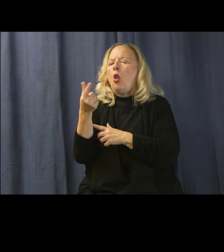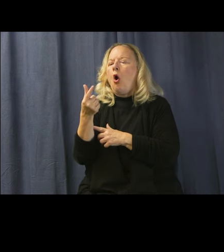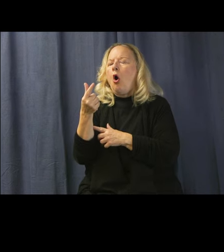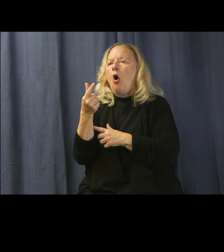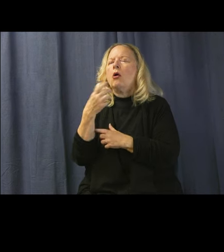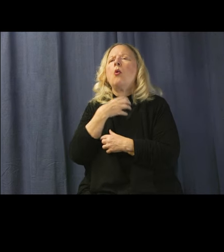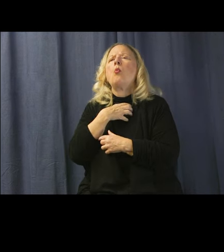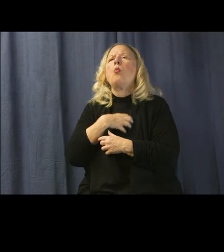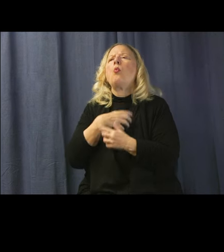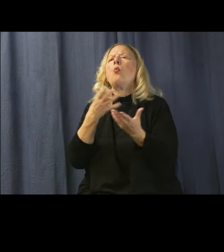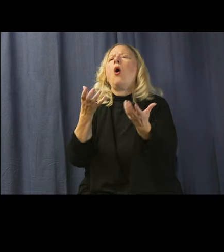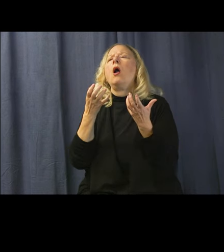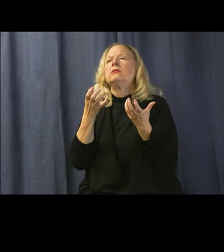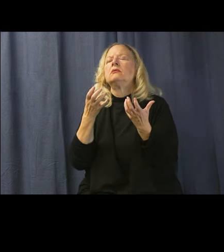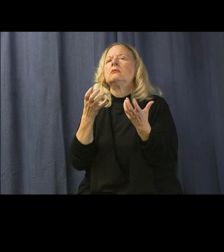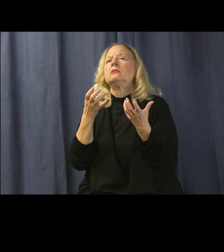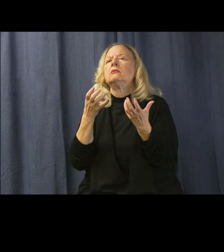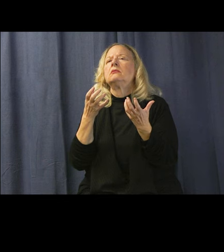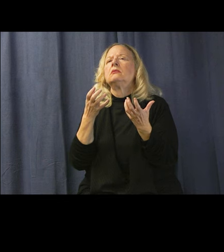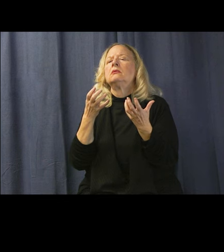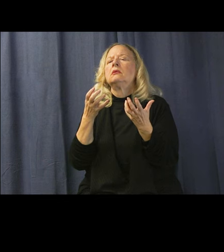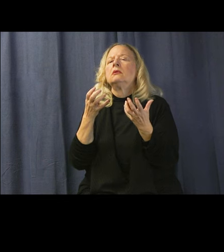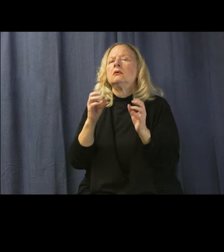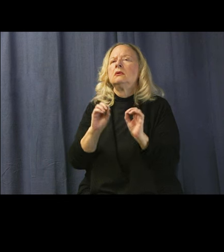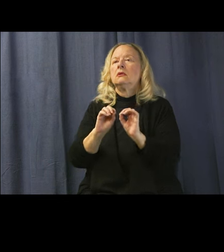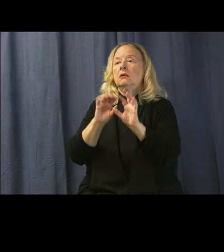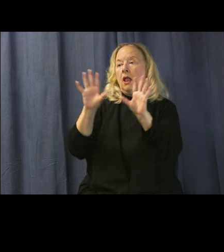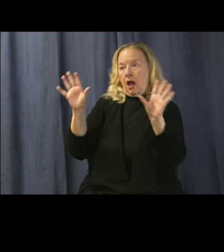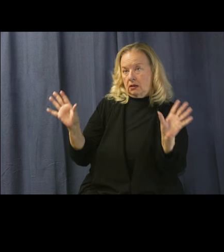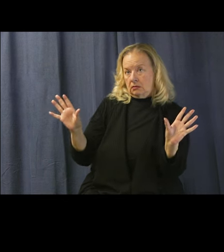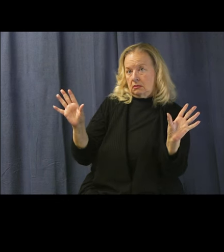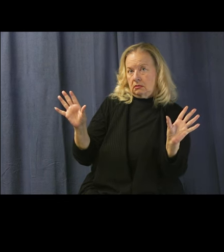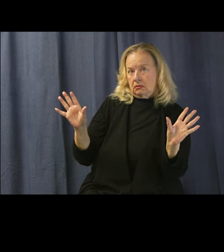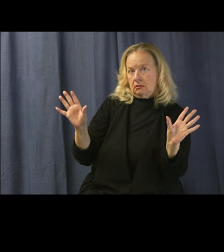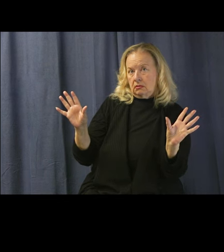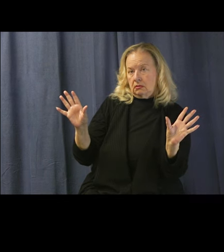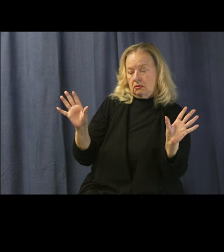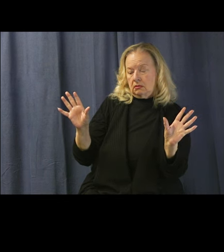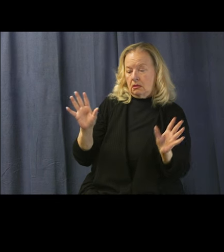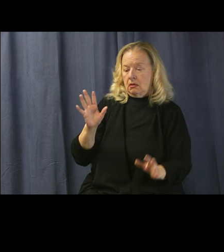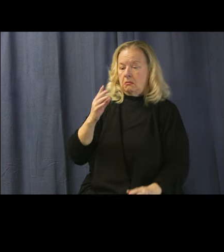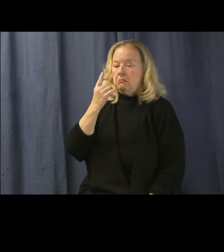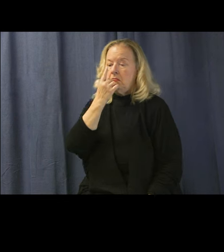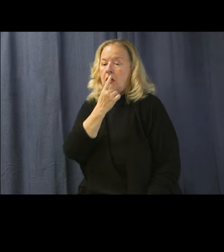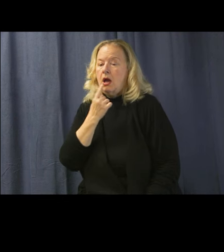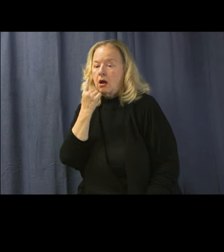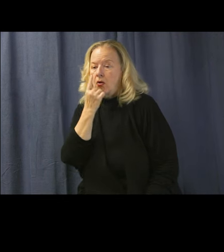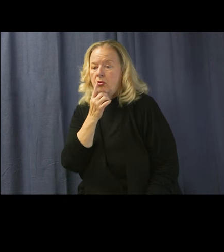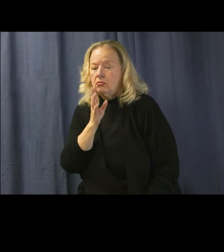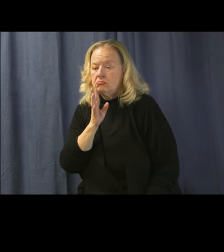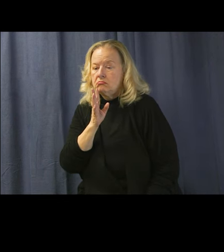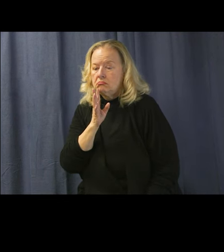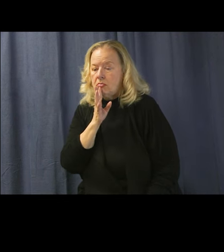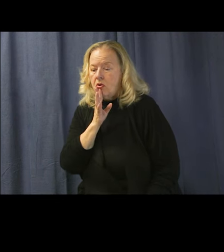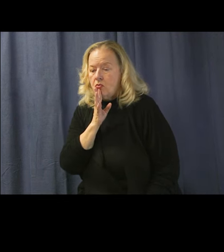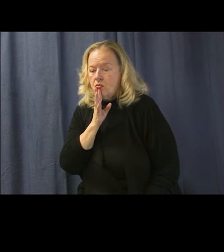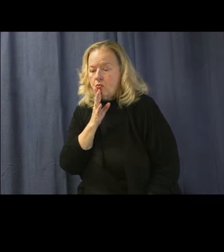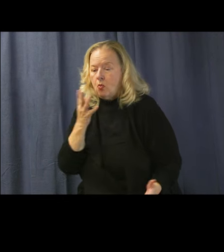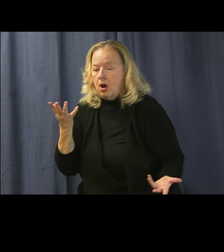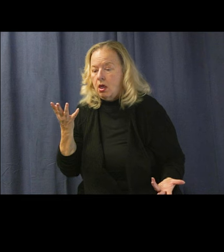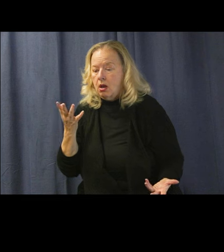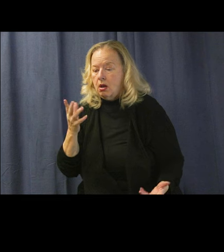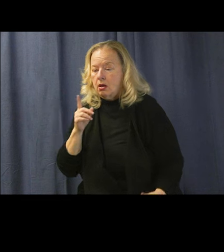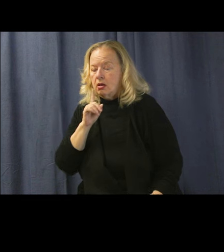his commandments? We have to understand that the light, and he opened his mouth, what he spoke were